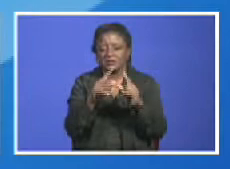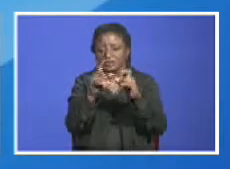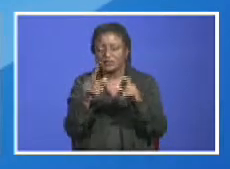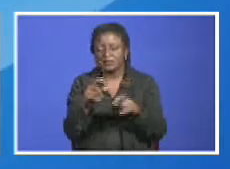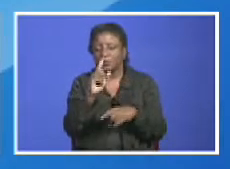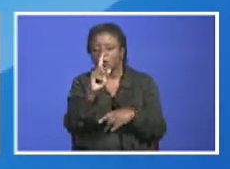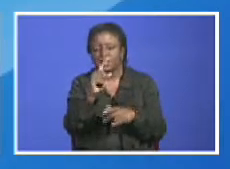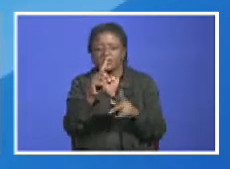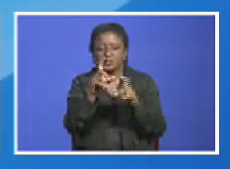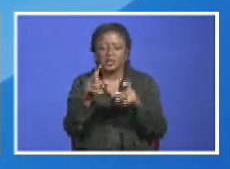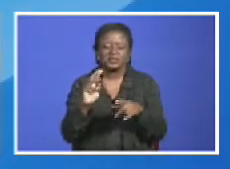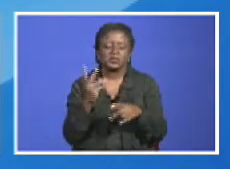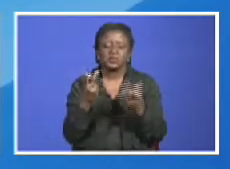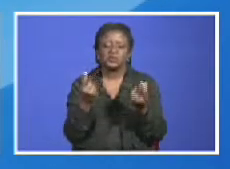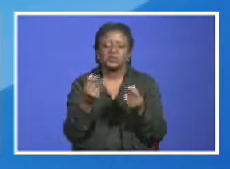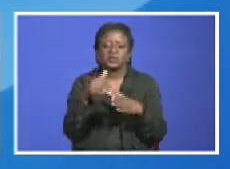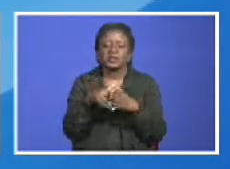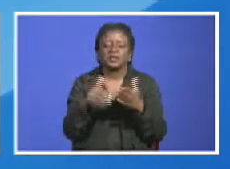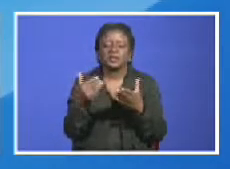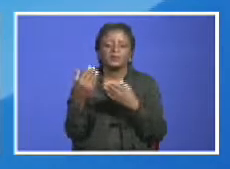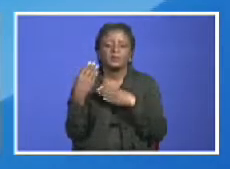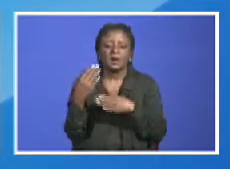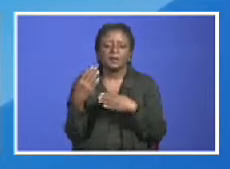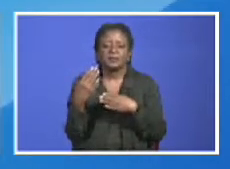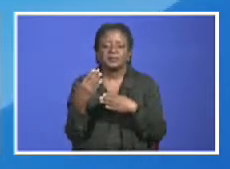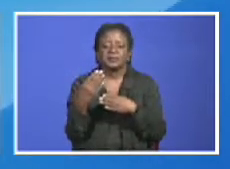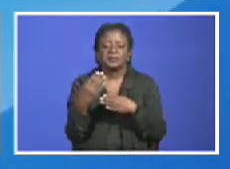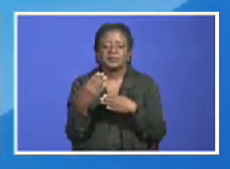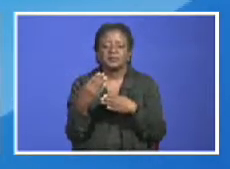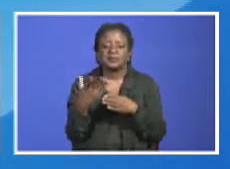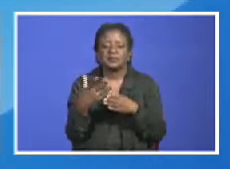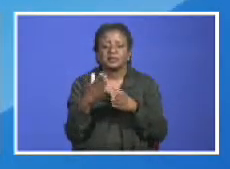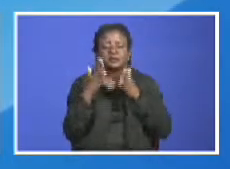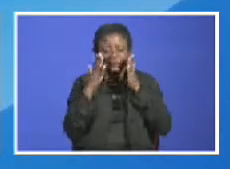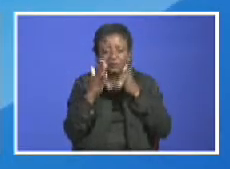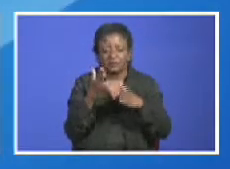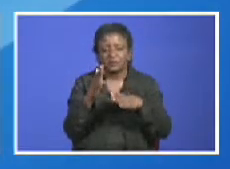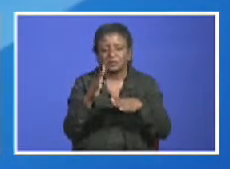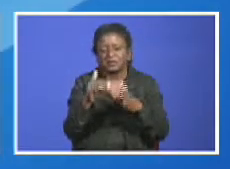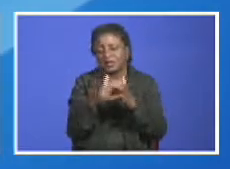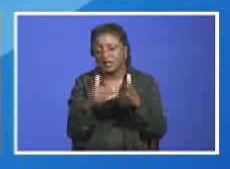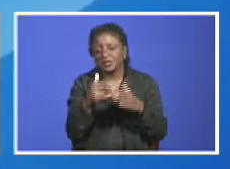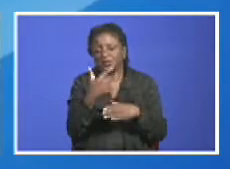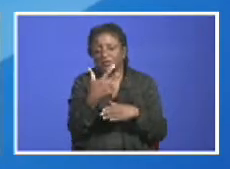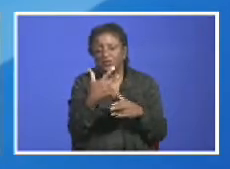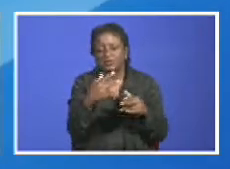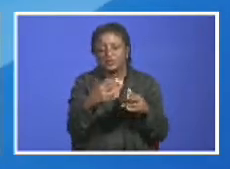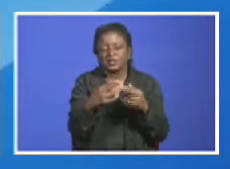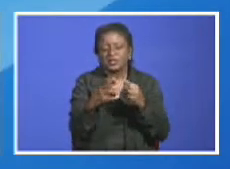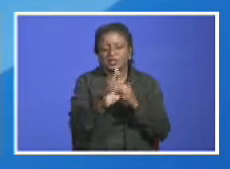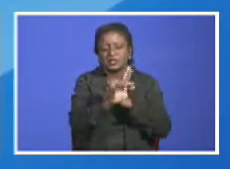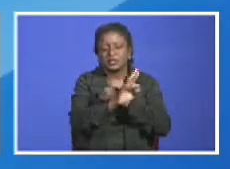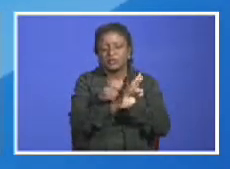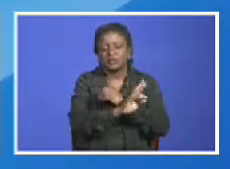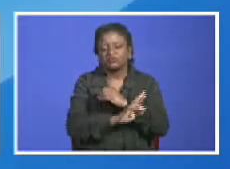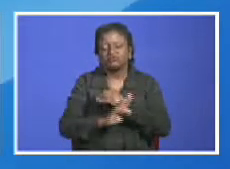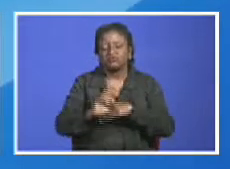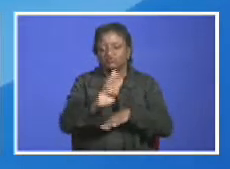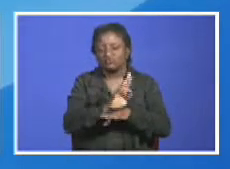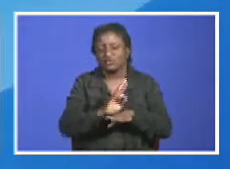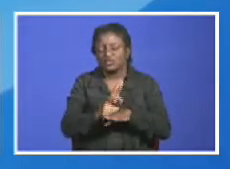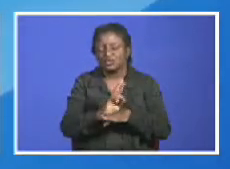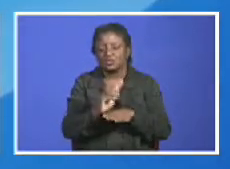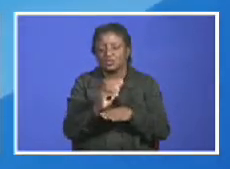we do in the Bahamas are directed against basically 3 different regions of the SARS-CoV-2